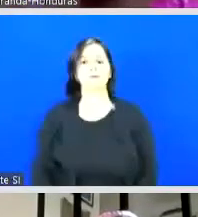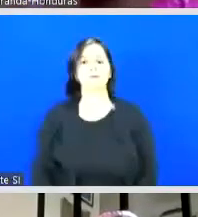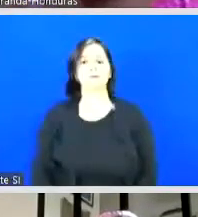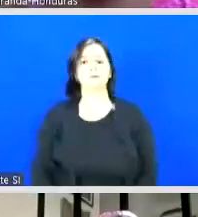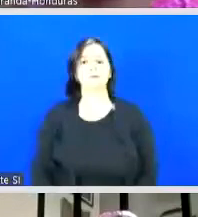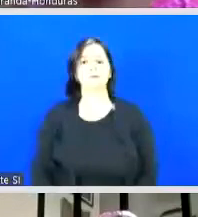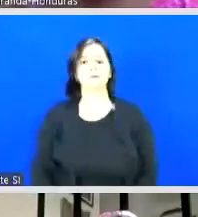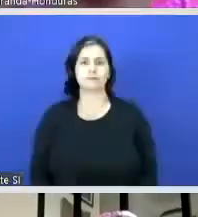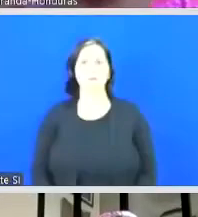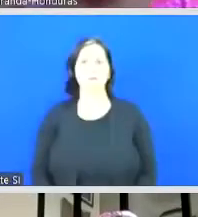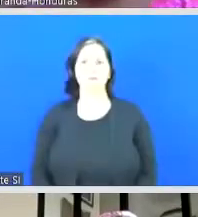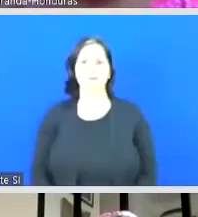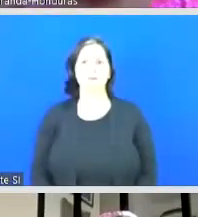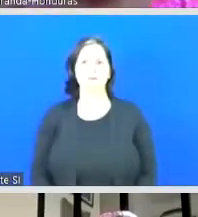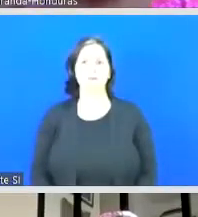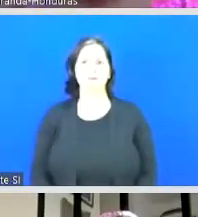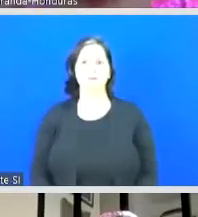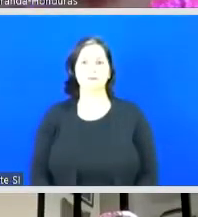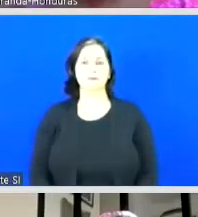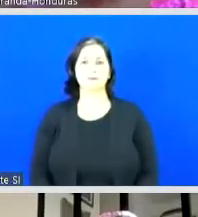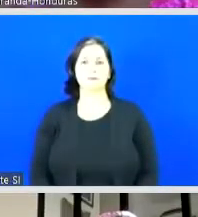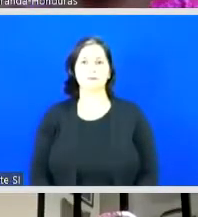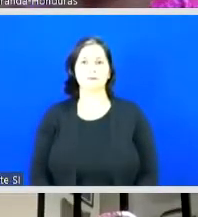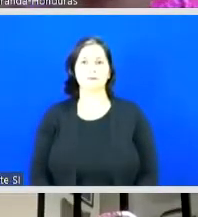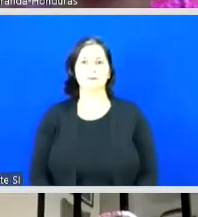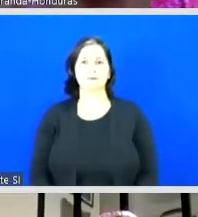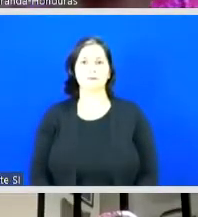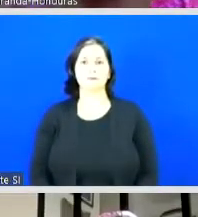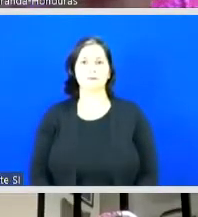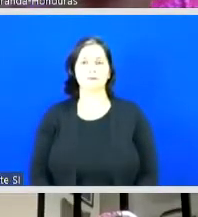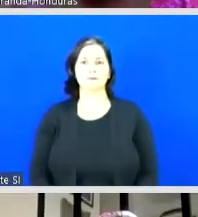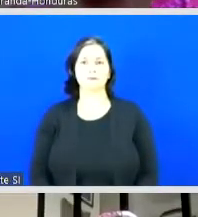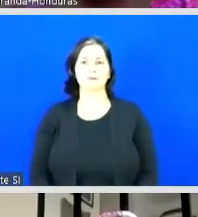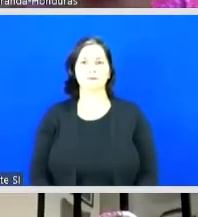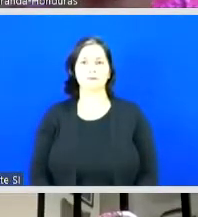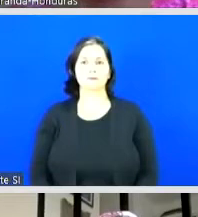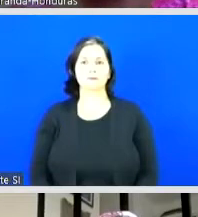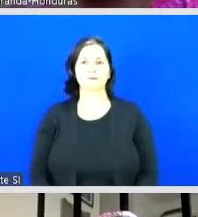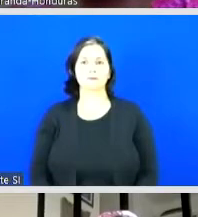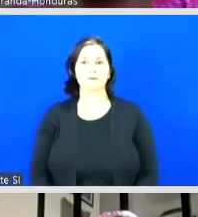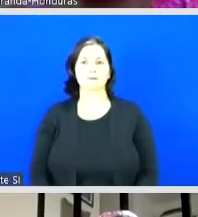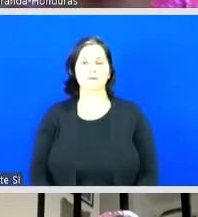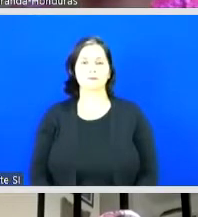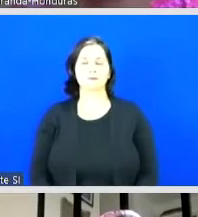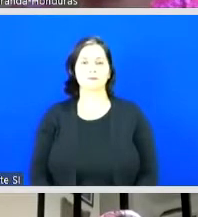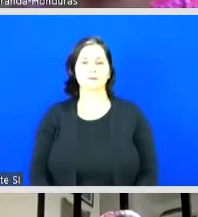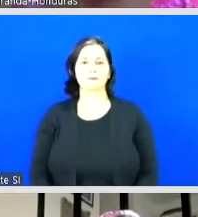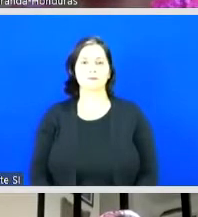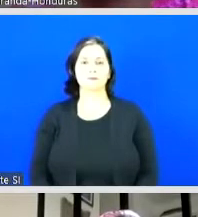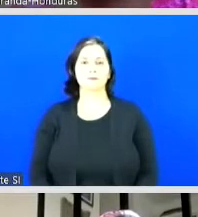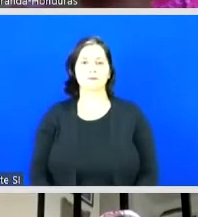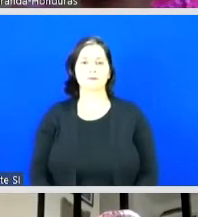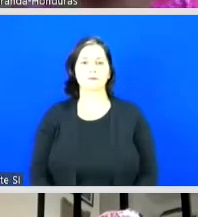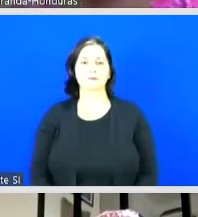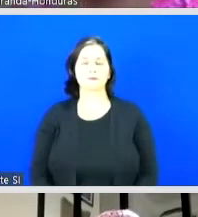the Association for Indigenous Women and Peoples of Chad. Madame Ibrahim, soyez la bienvenue. It's